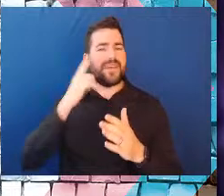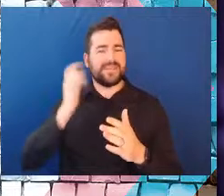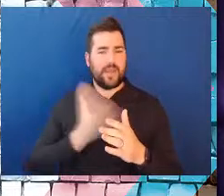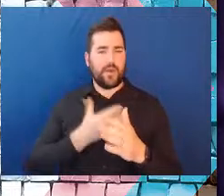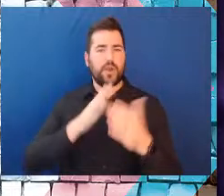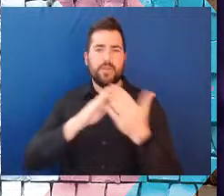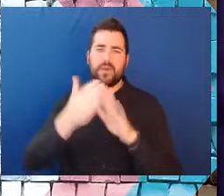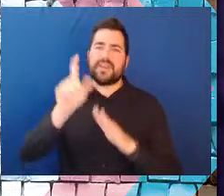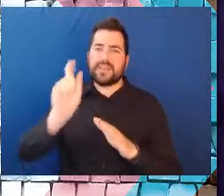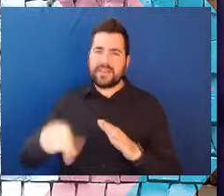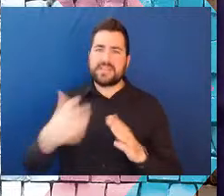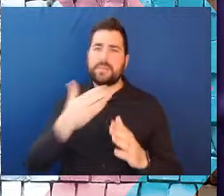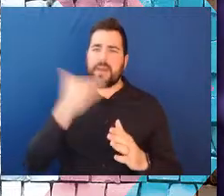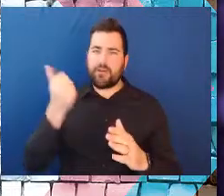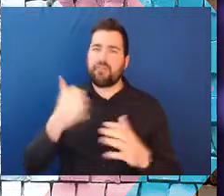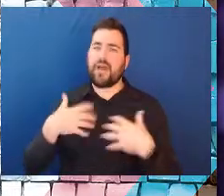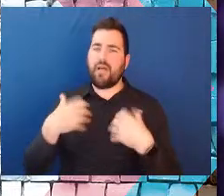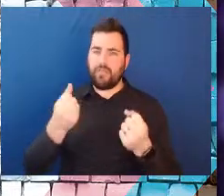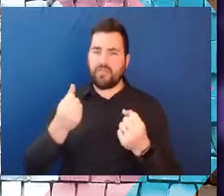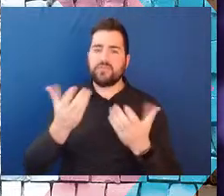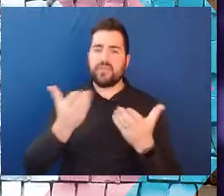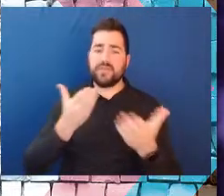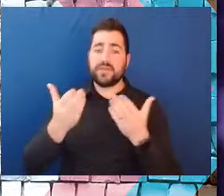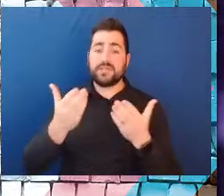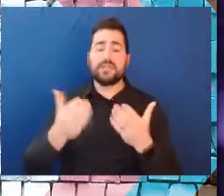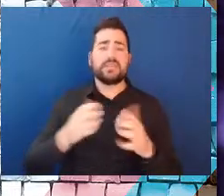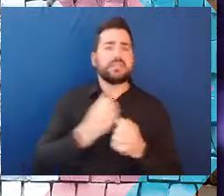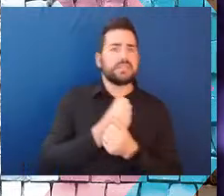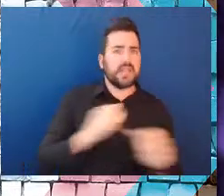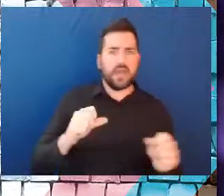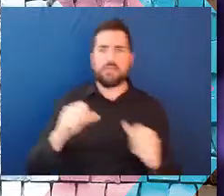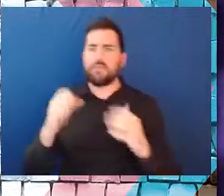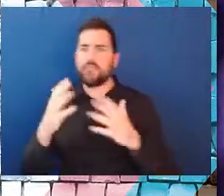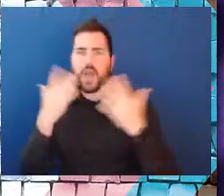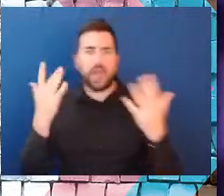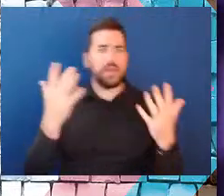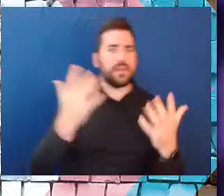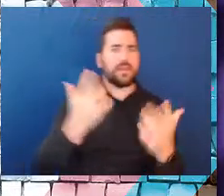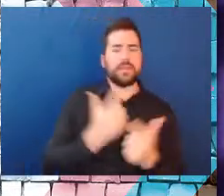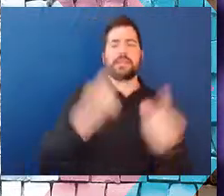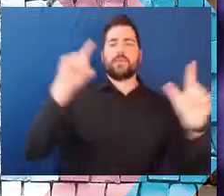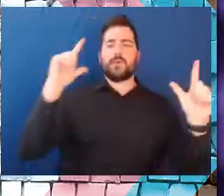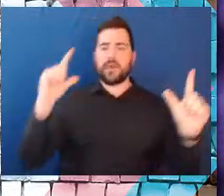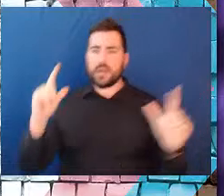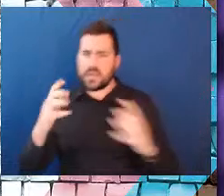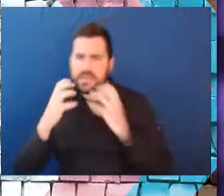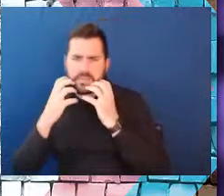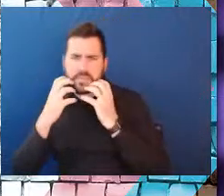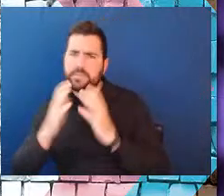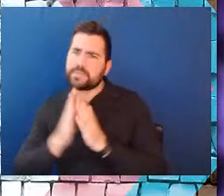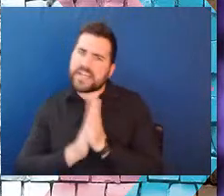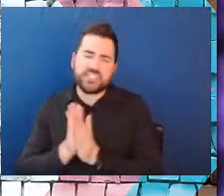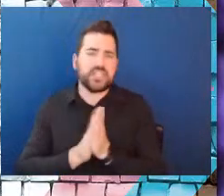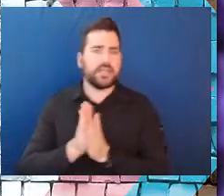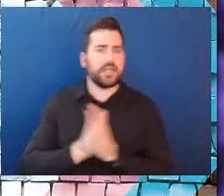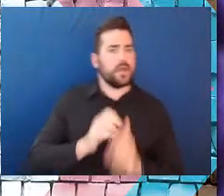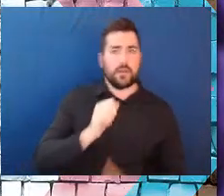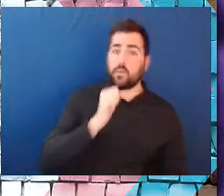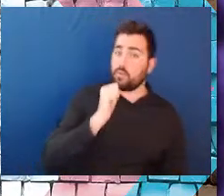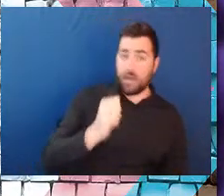Compassionate. Acceptance. Friendly. Knowledgeable. Safe. Liberating. Passionate. You won't be sorry. Convenient,